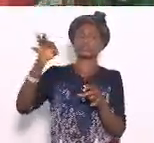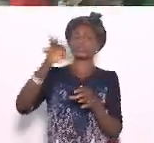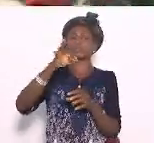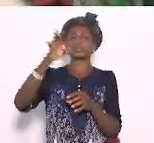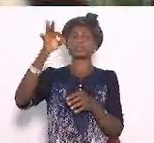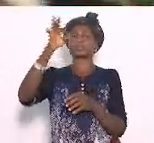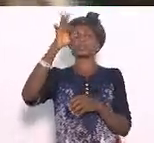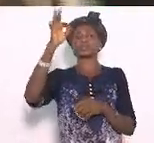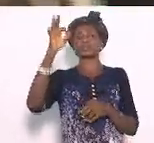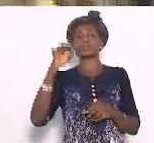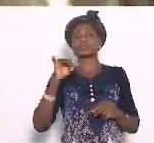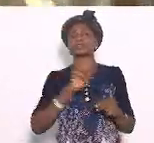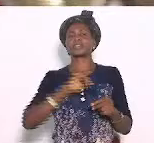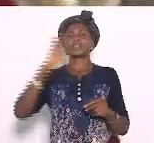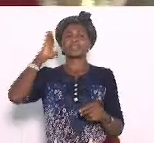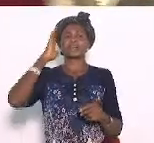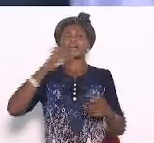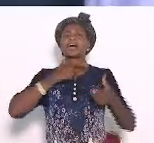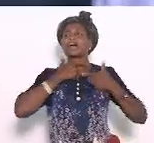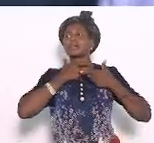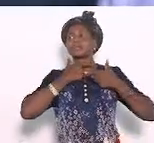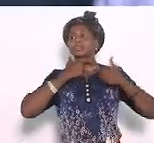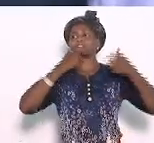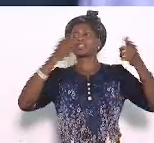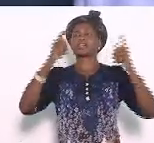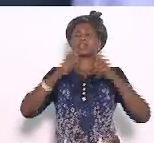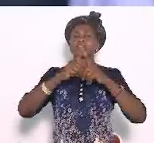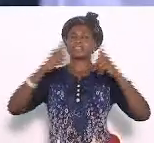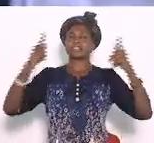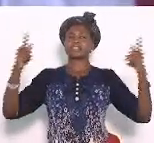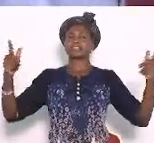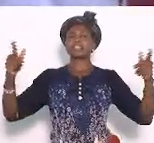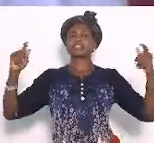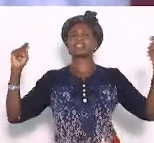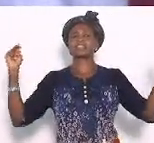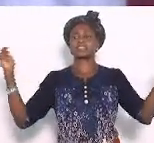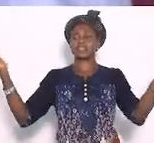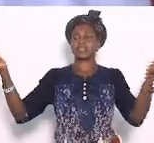your I will